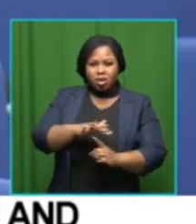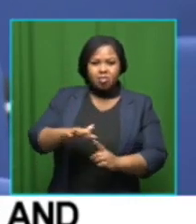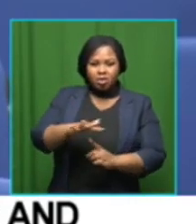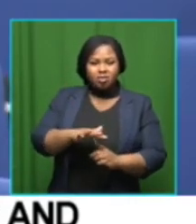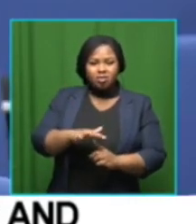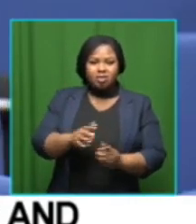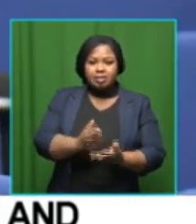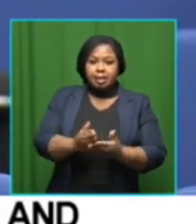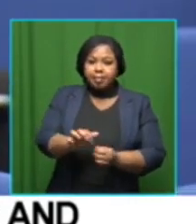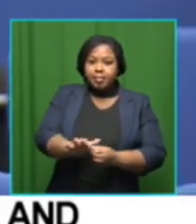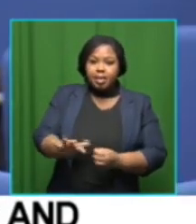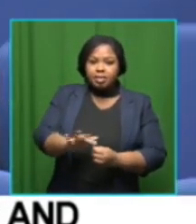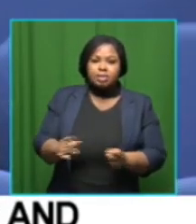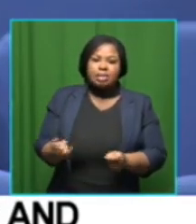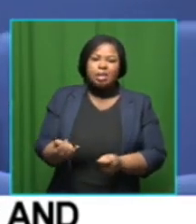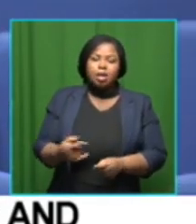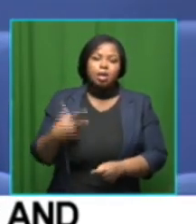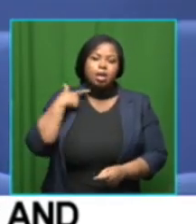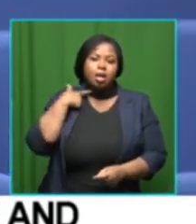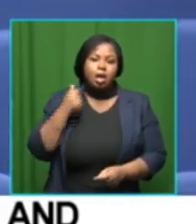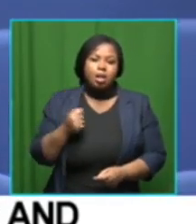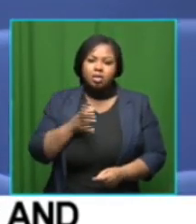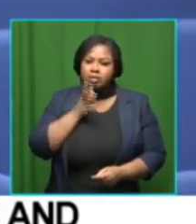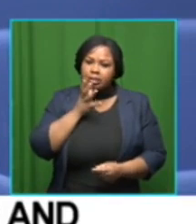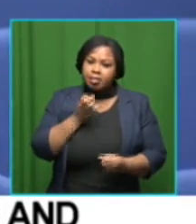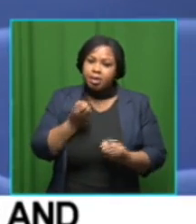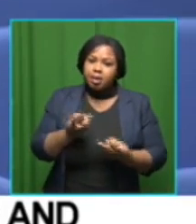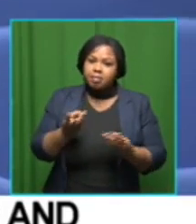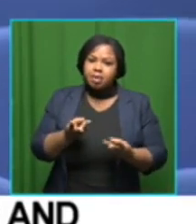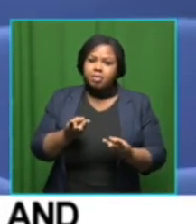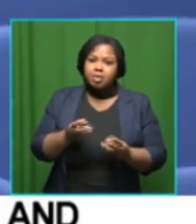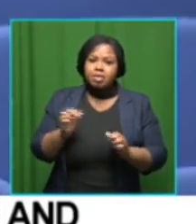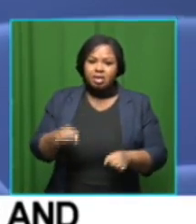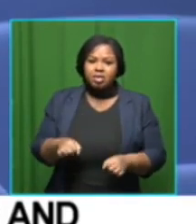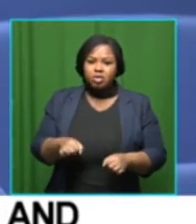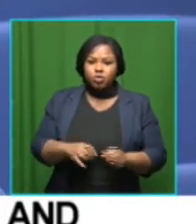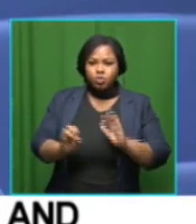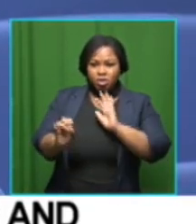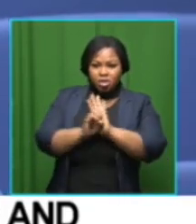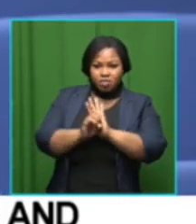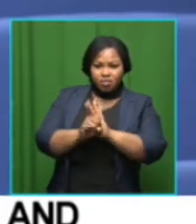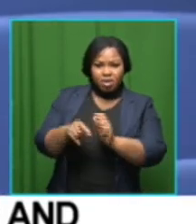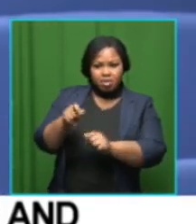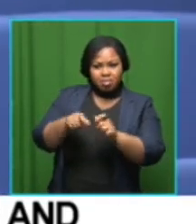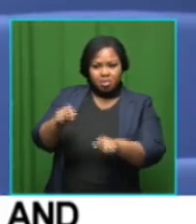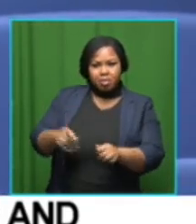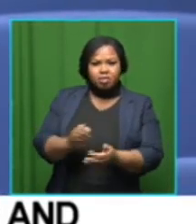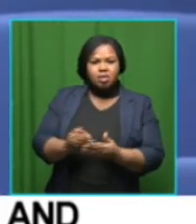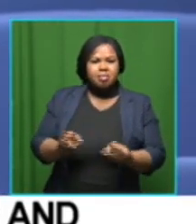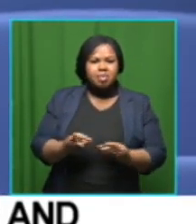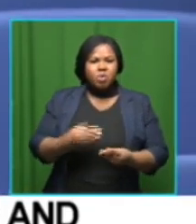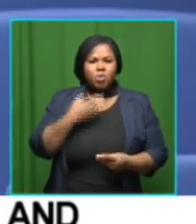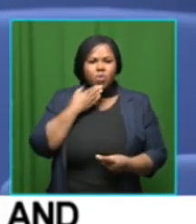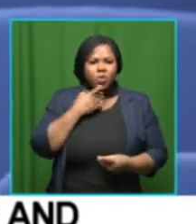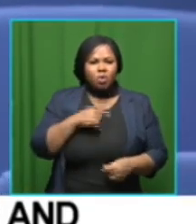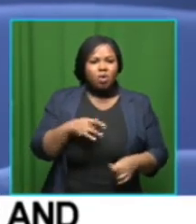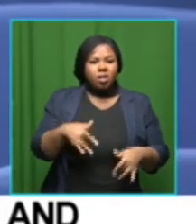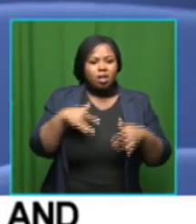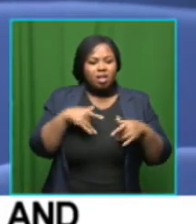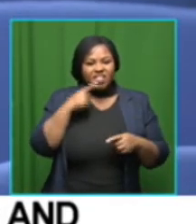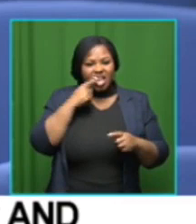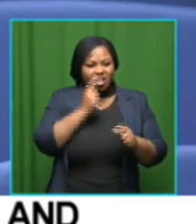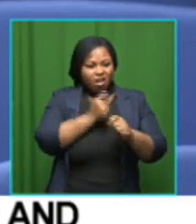addicts, and you're going to find more cases, which is great. And you're going to hotspots. People live in crowded shacks and they live in crowded houses. If you find